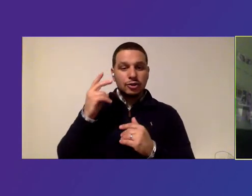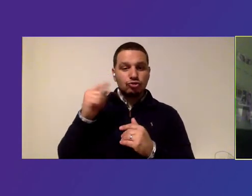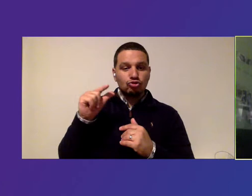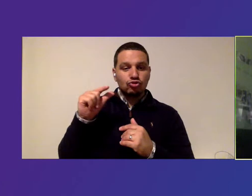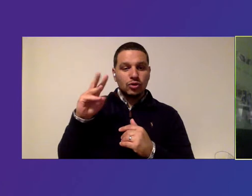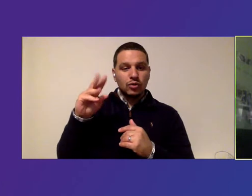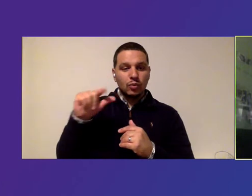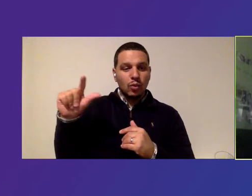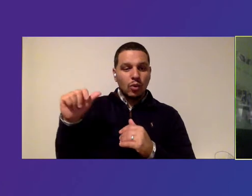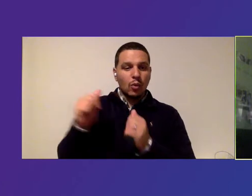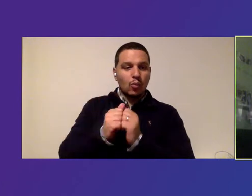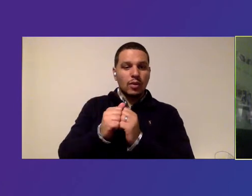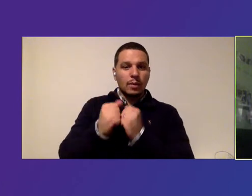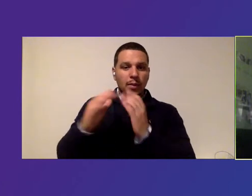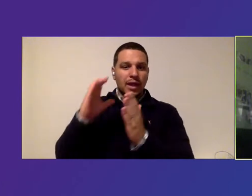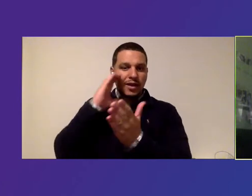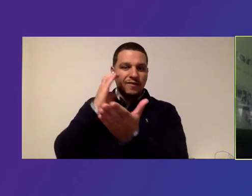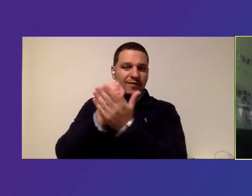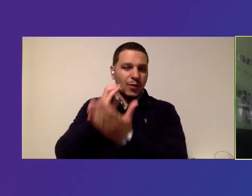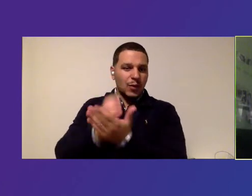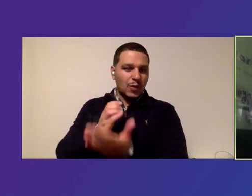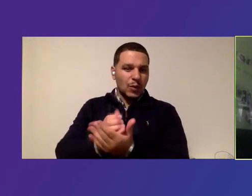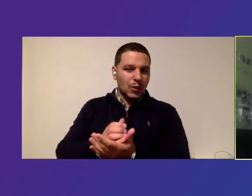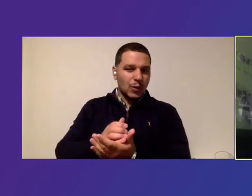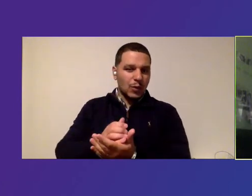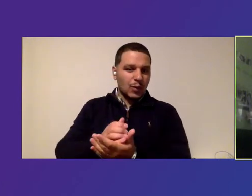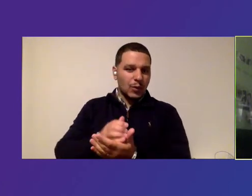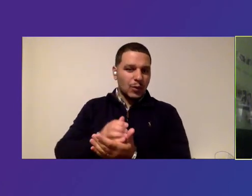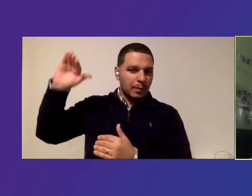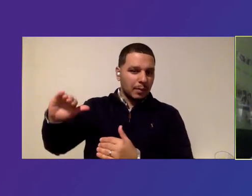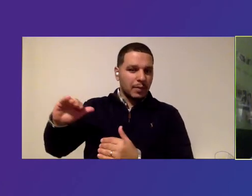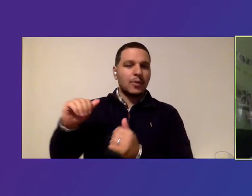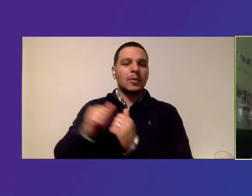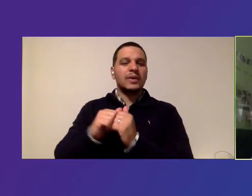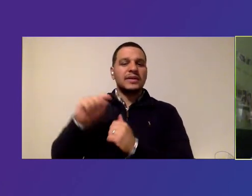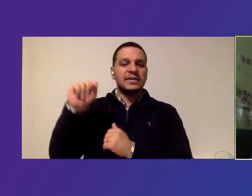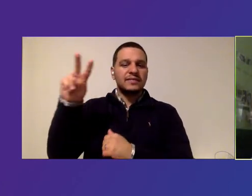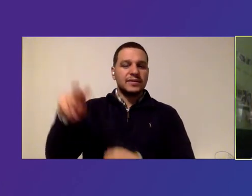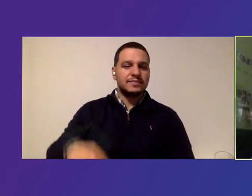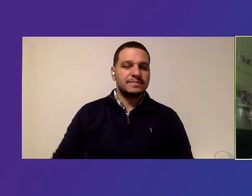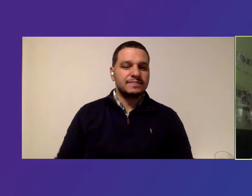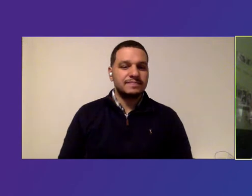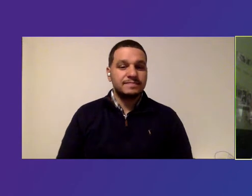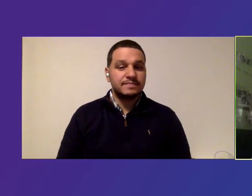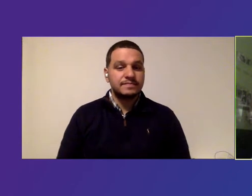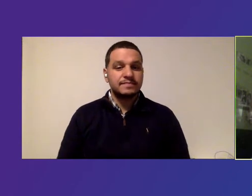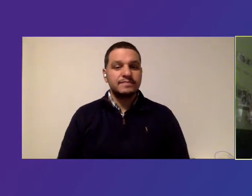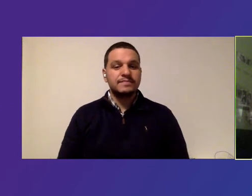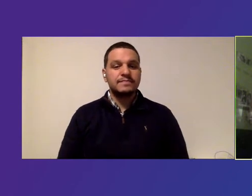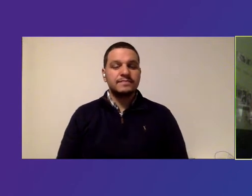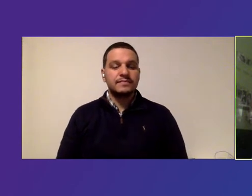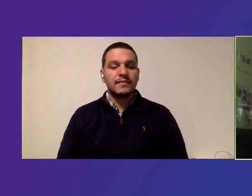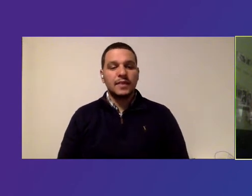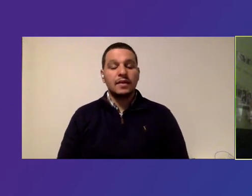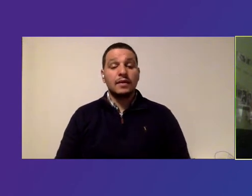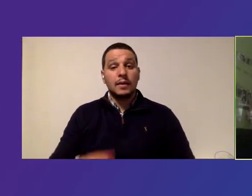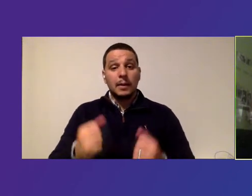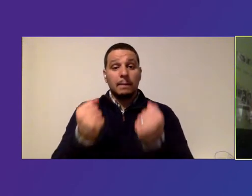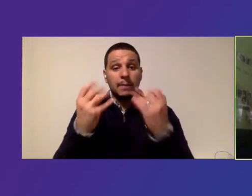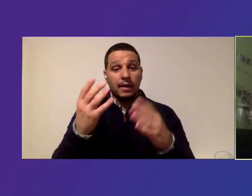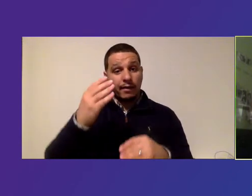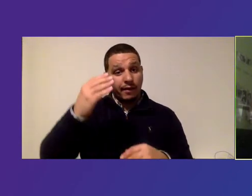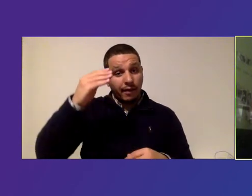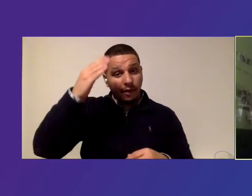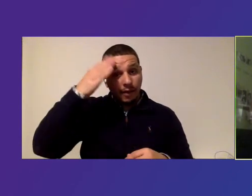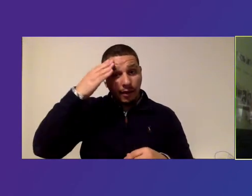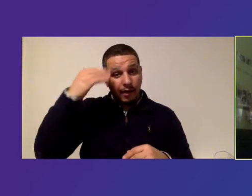wall with lots of photos and a television. Among the many hats I wear in